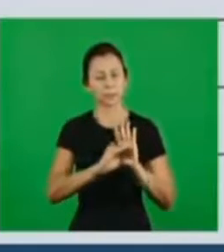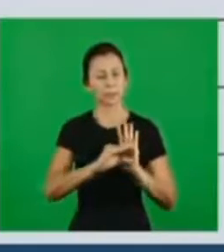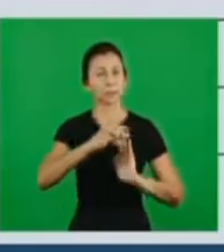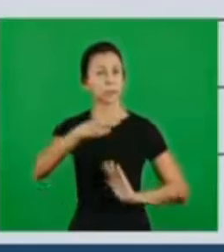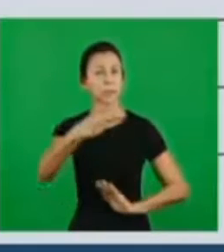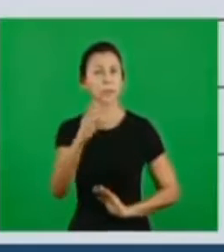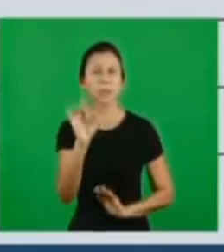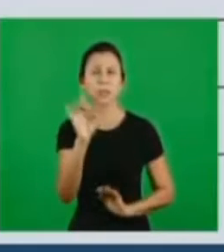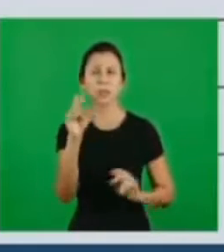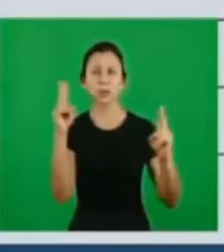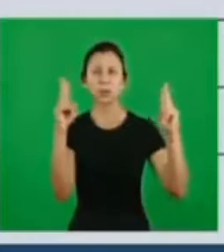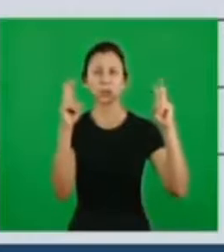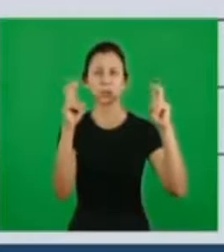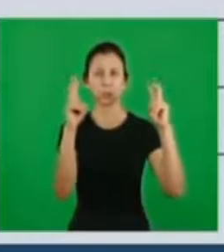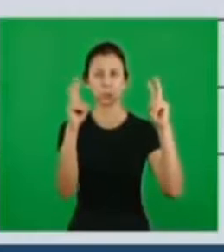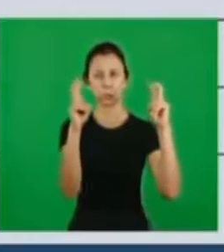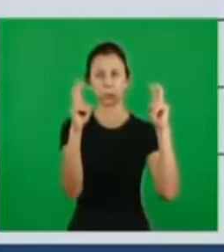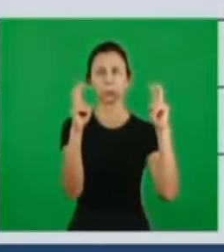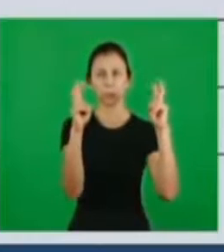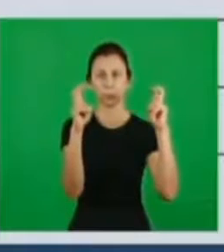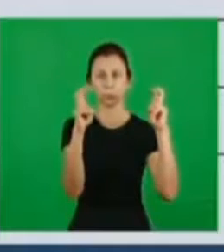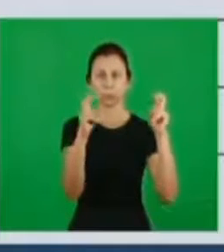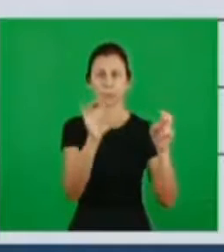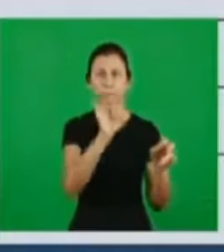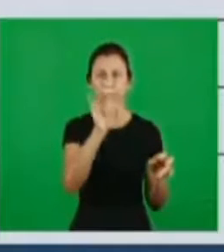on chapter 3. So